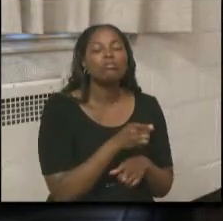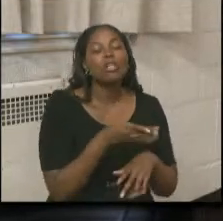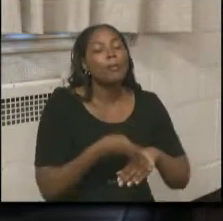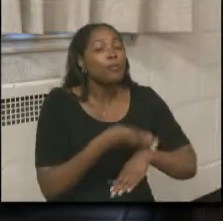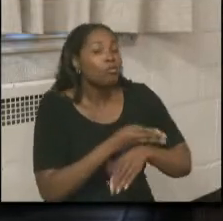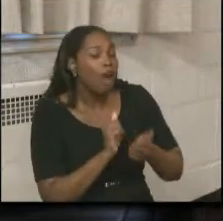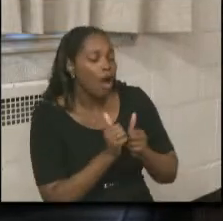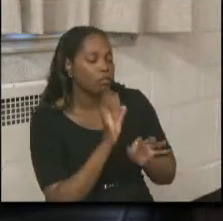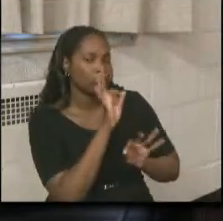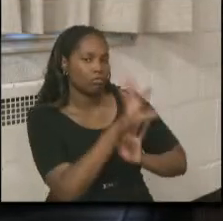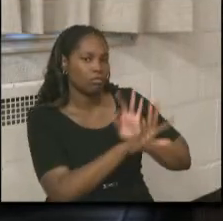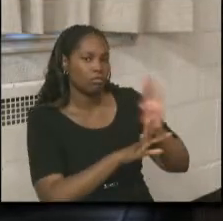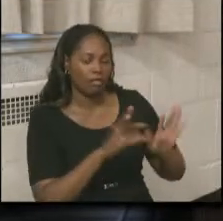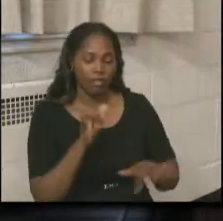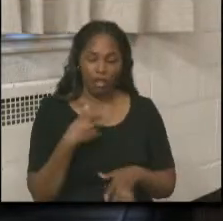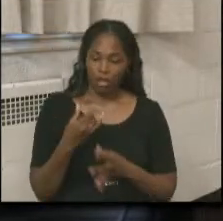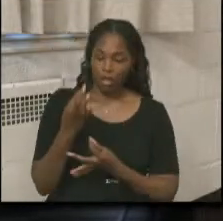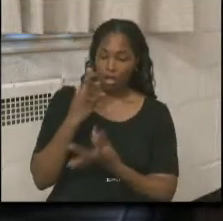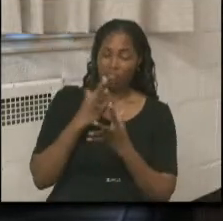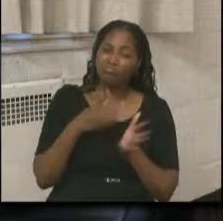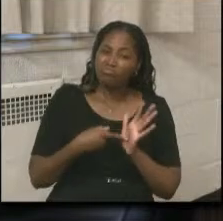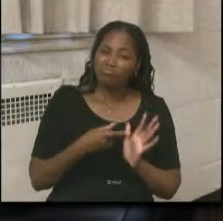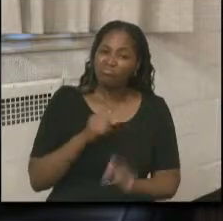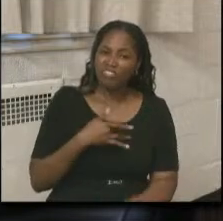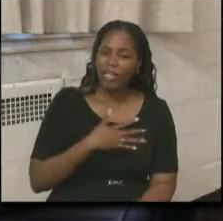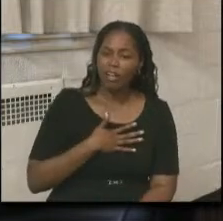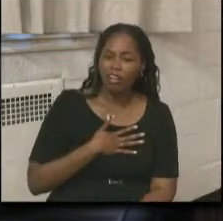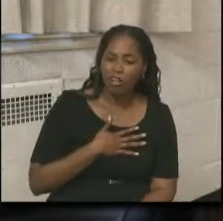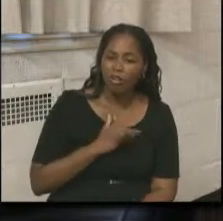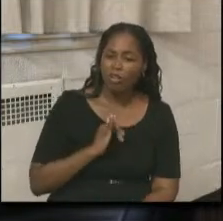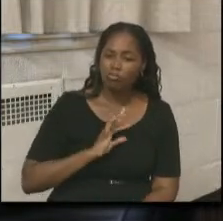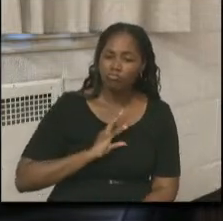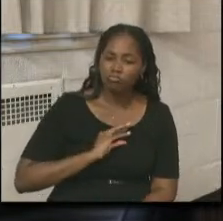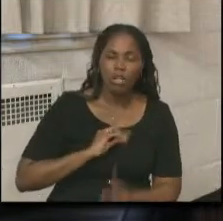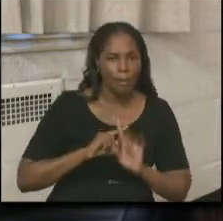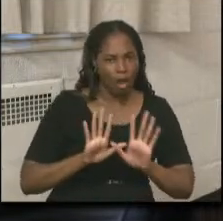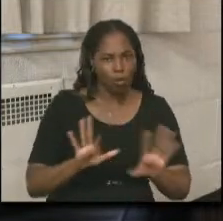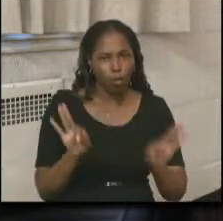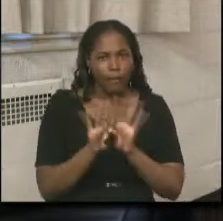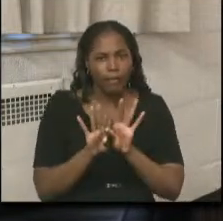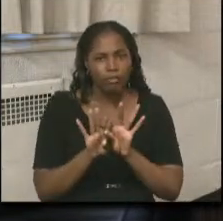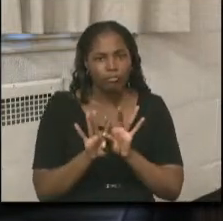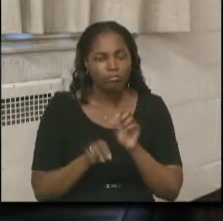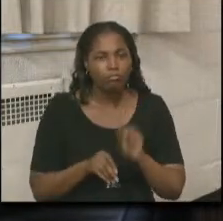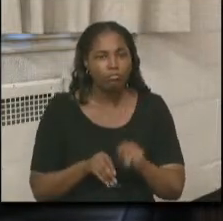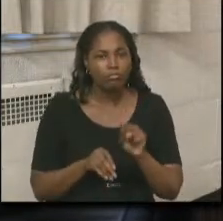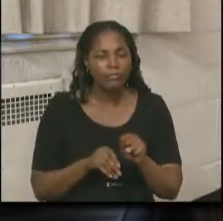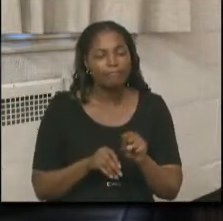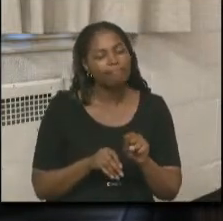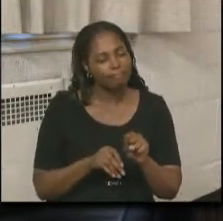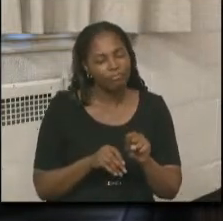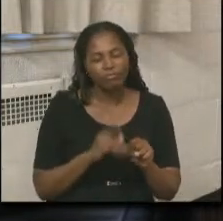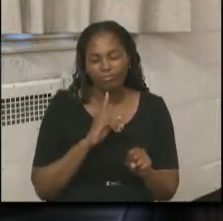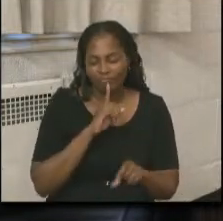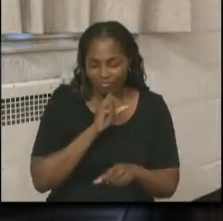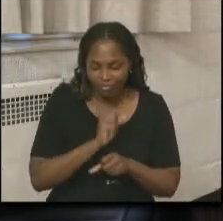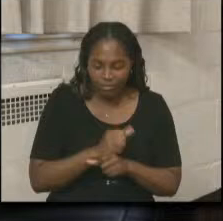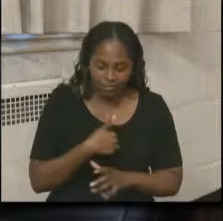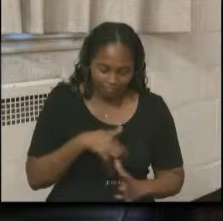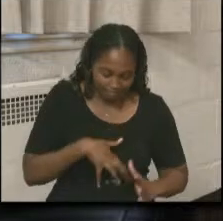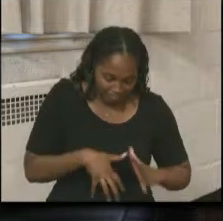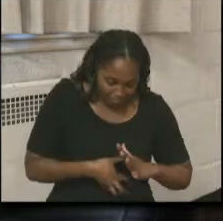differently. Sometimes it was painful, but it was well worth it. So I want to say thank you from the bottom of my